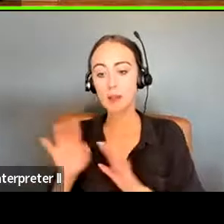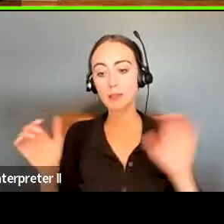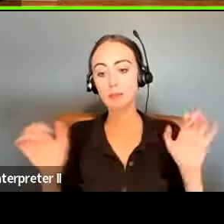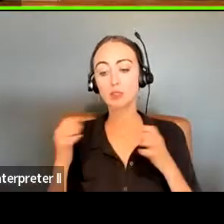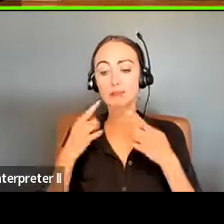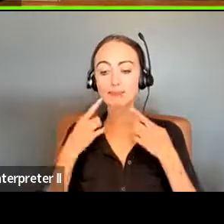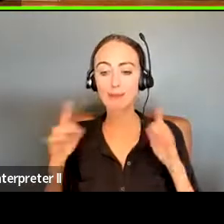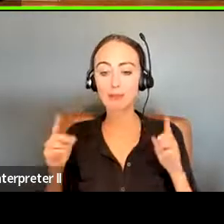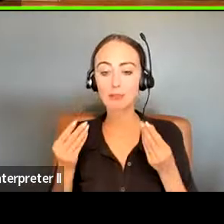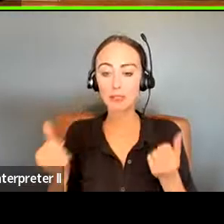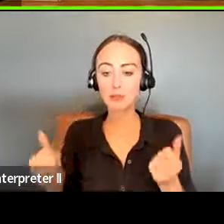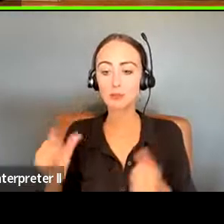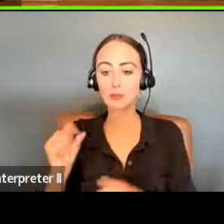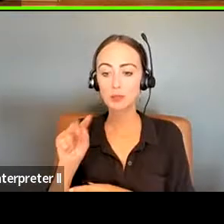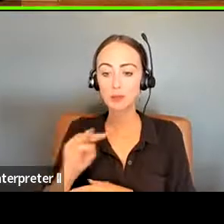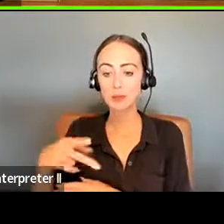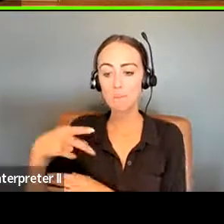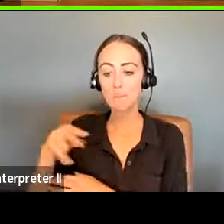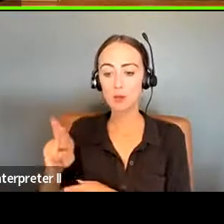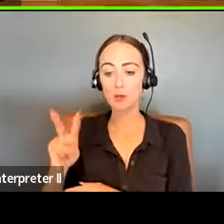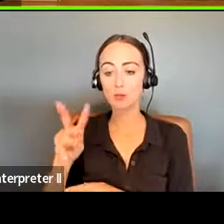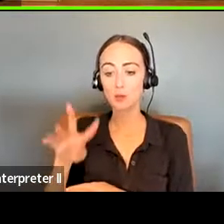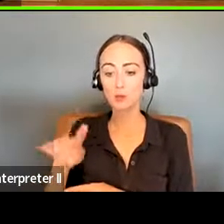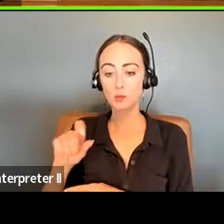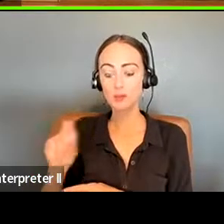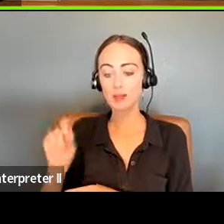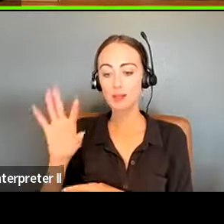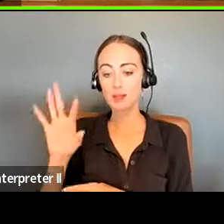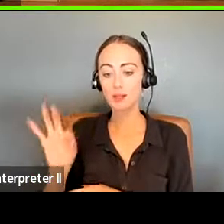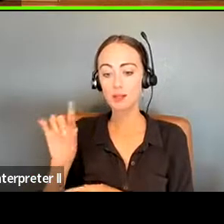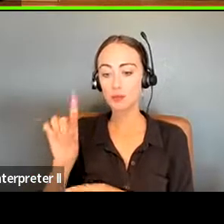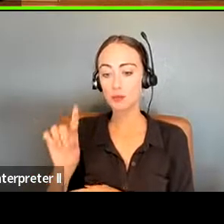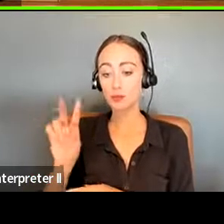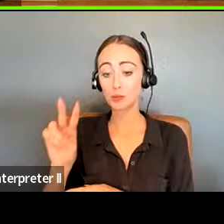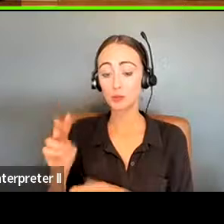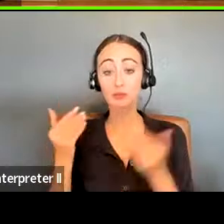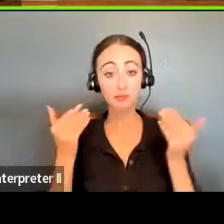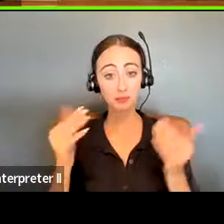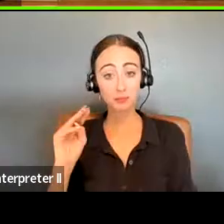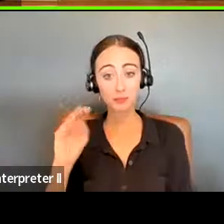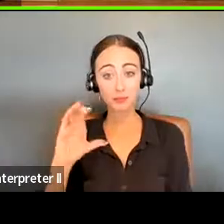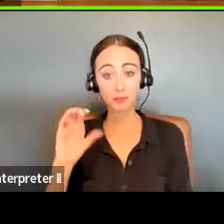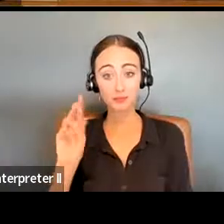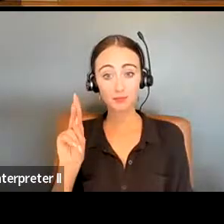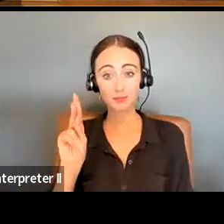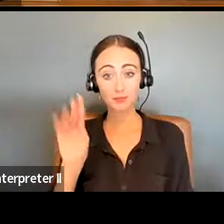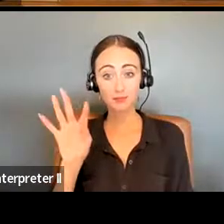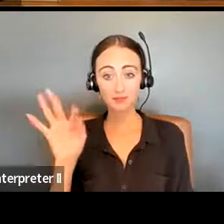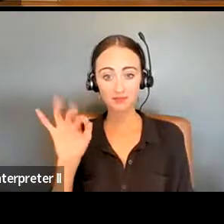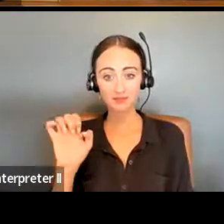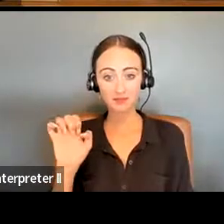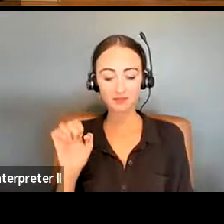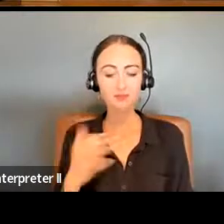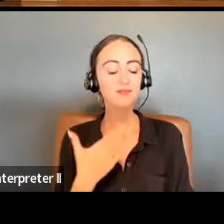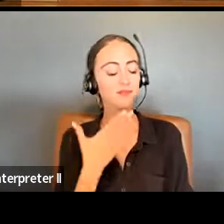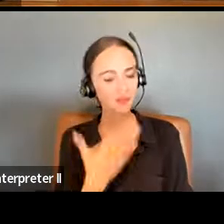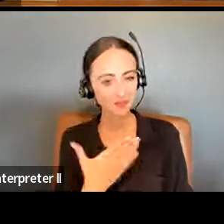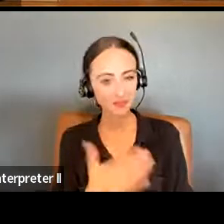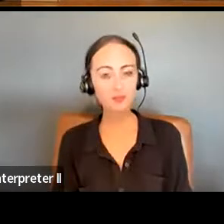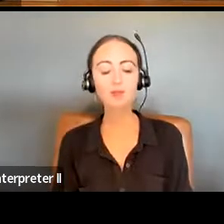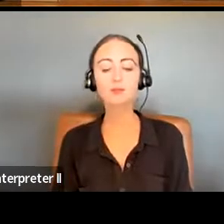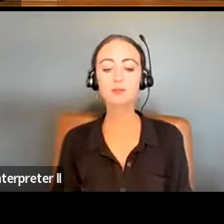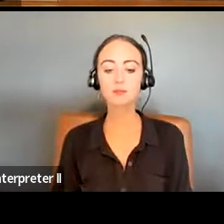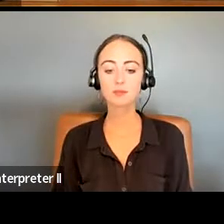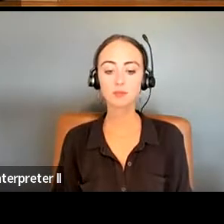2022, PR 24-912. Councilmember McDuffie. Thank you once again, Mr.